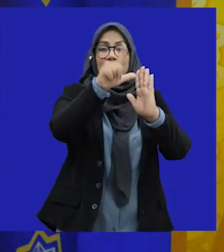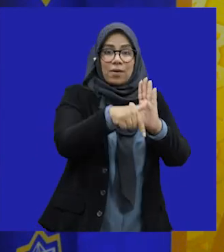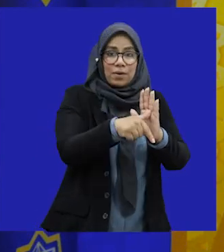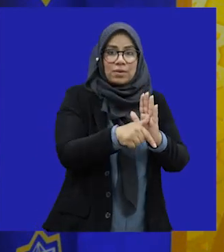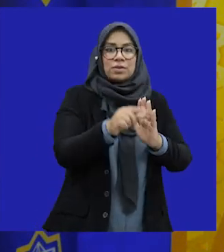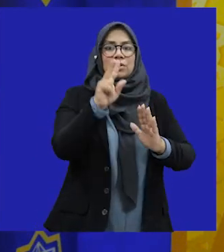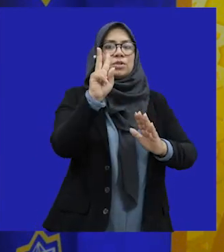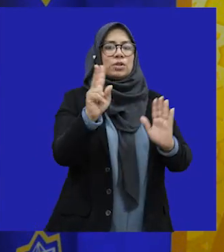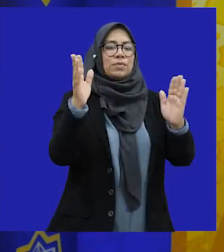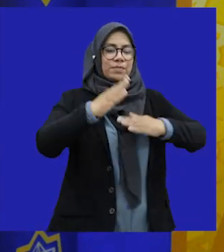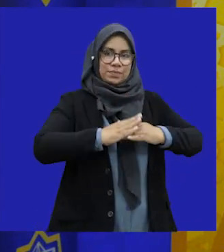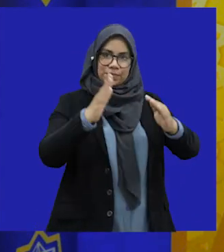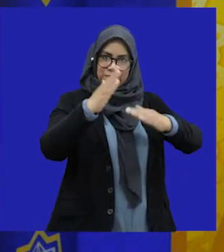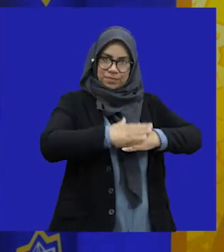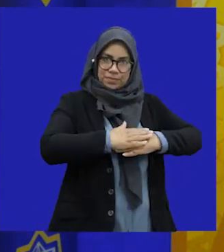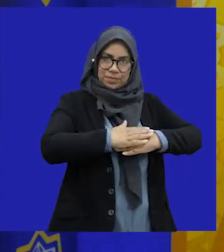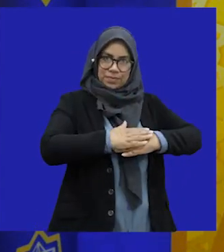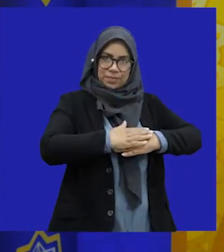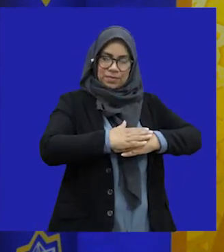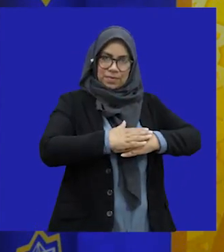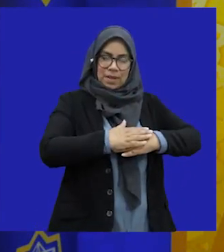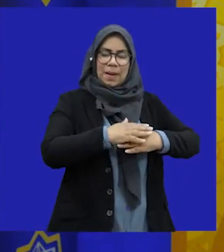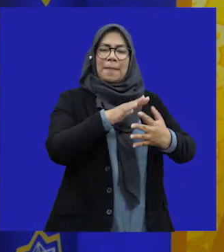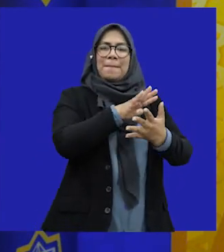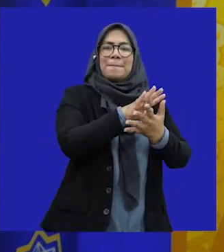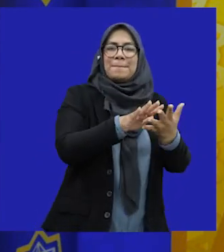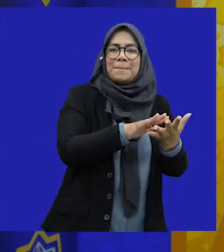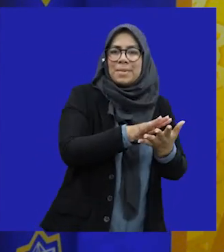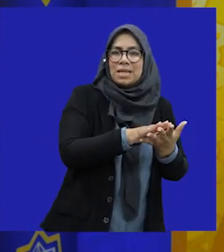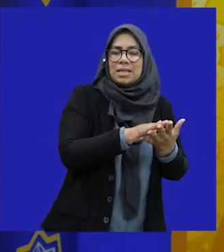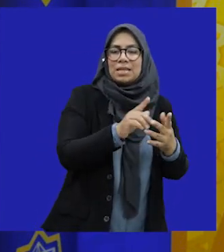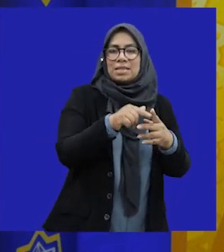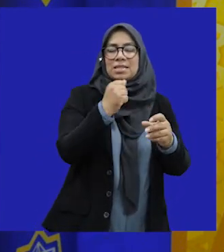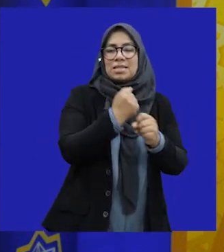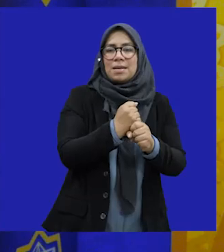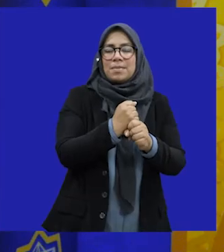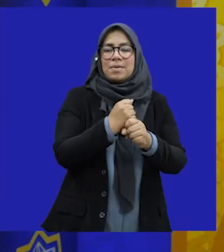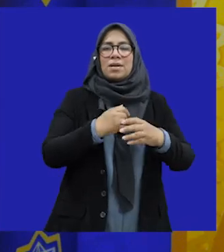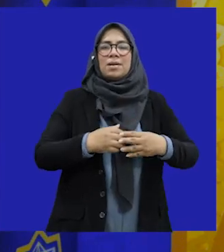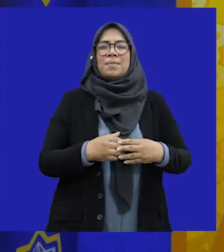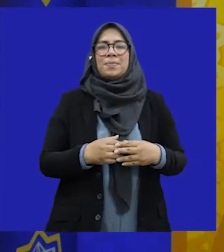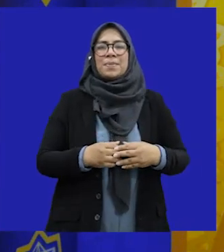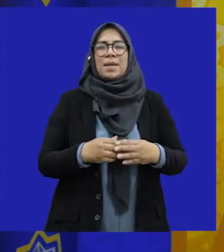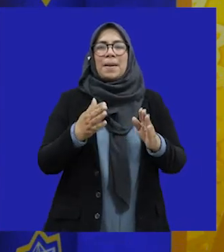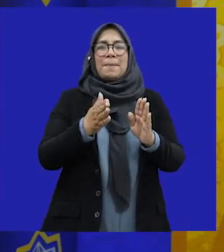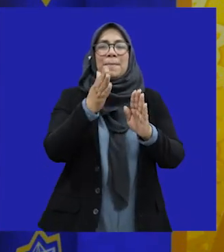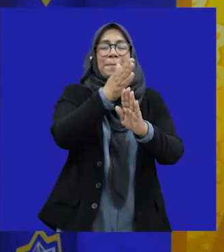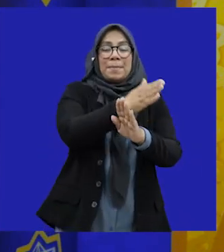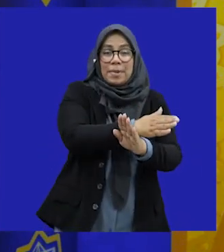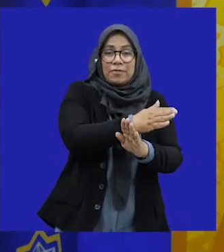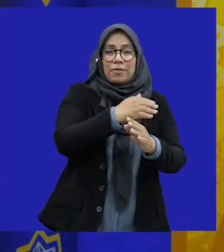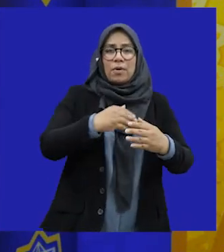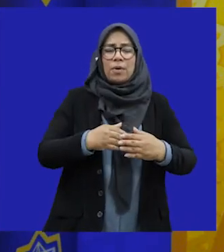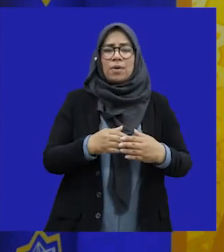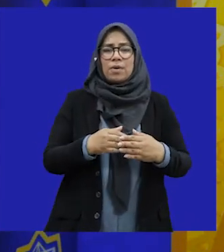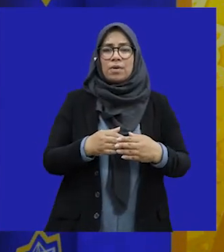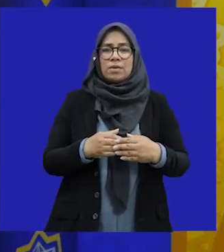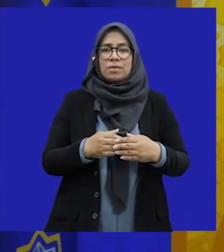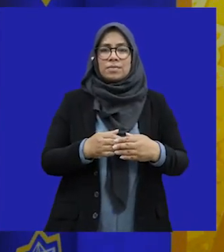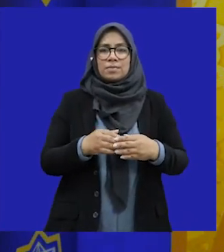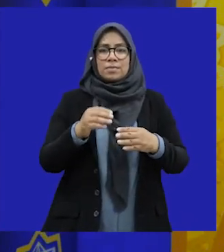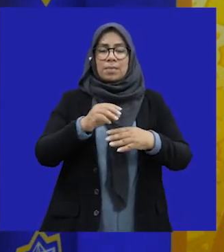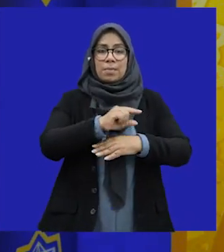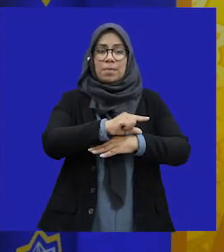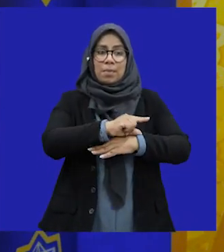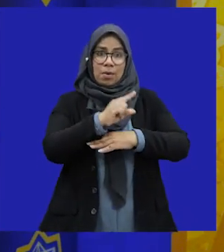Wa rak'ataini qabla al-fajr, meaning 2 rak'ats that are observed before fajr prayer, meaning